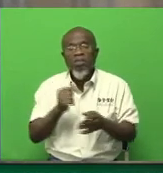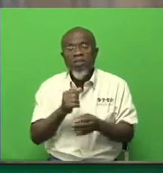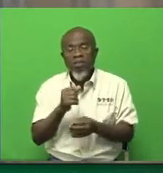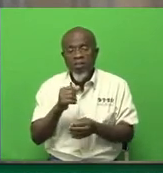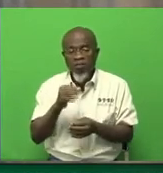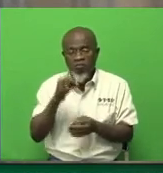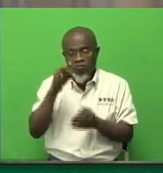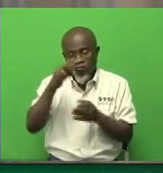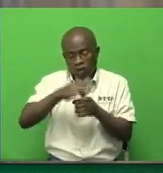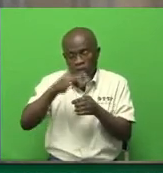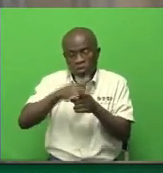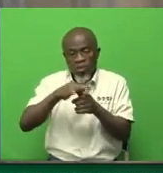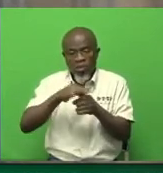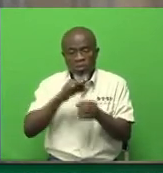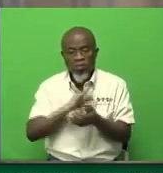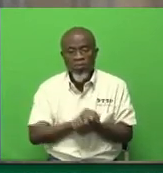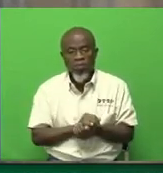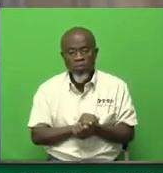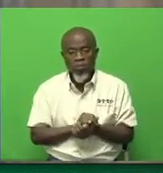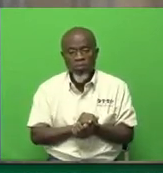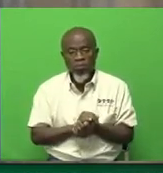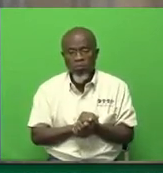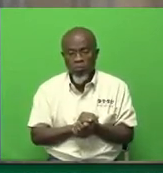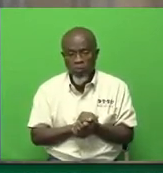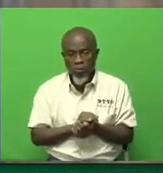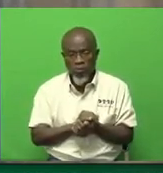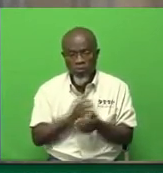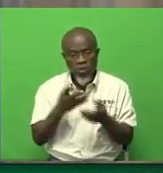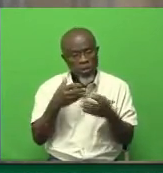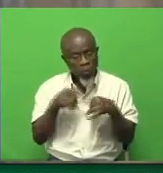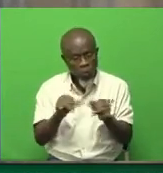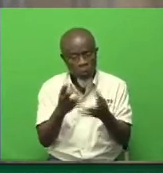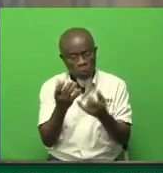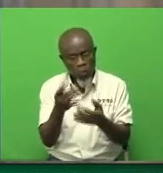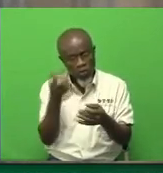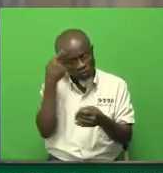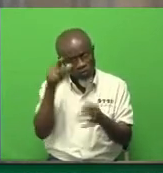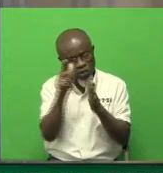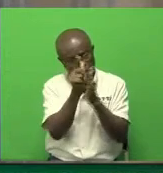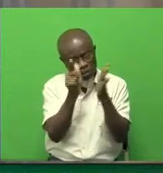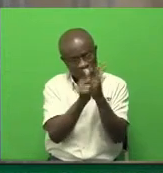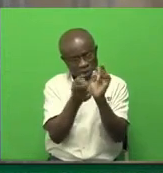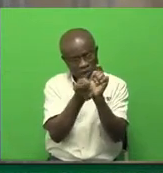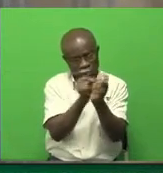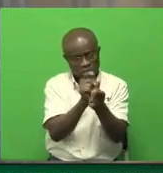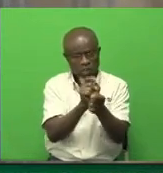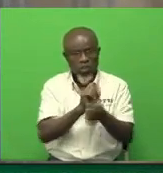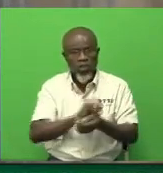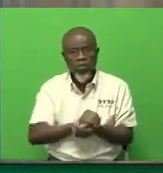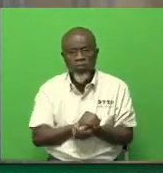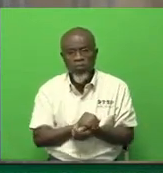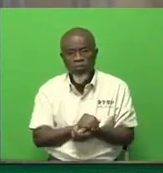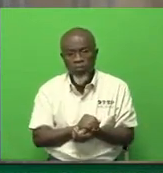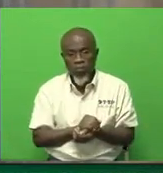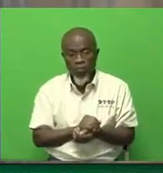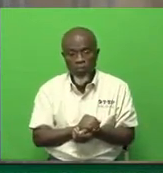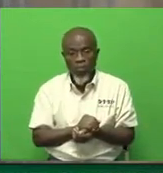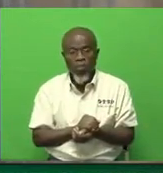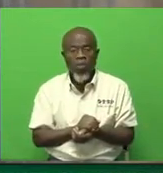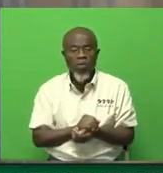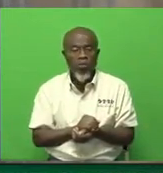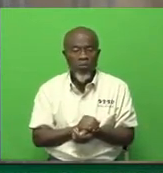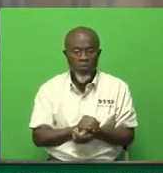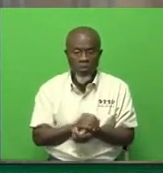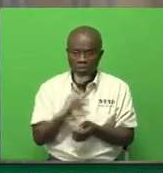legislative change seven years ago there's a huge shortage of medical and nursing Personnel this sounds like a